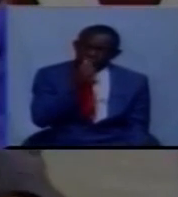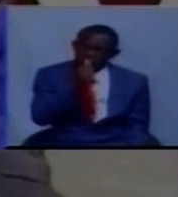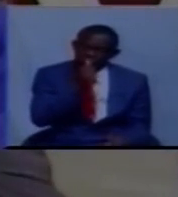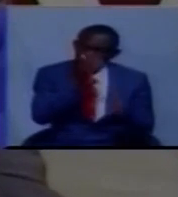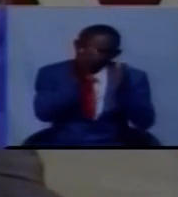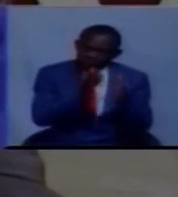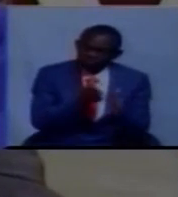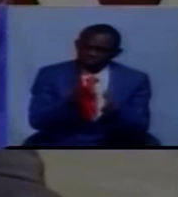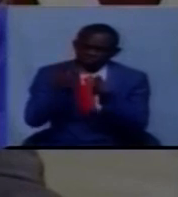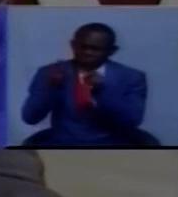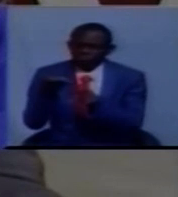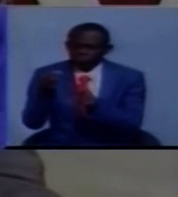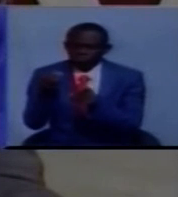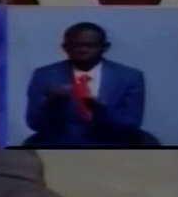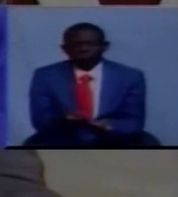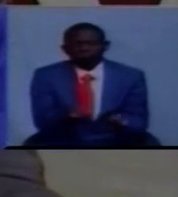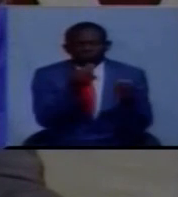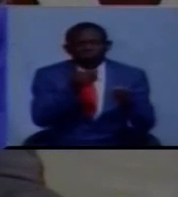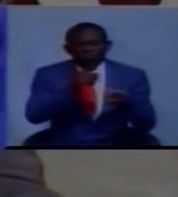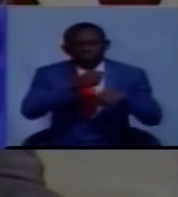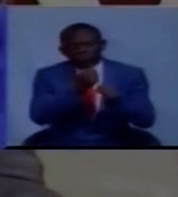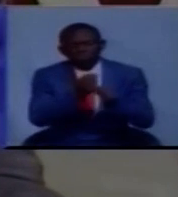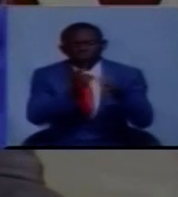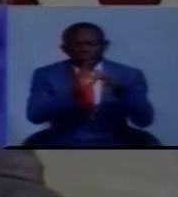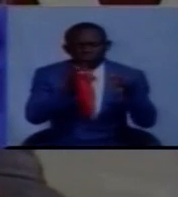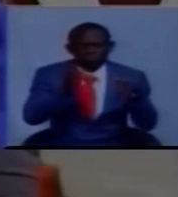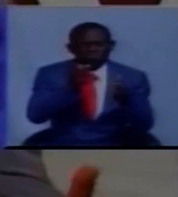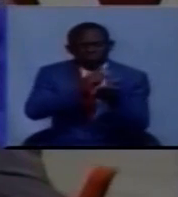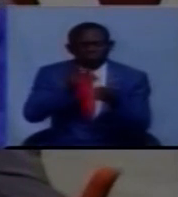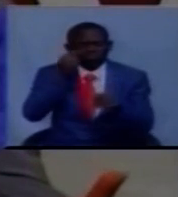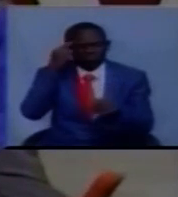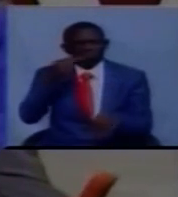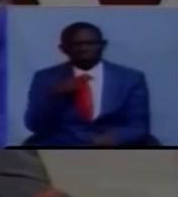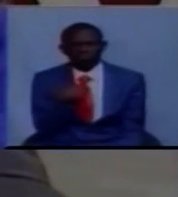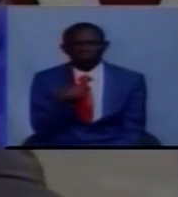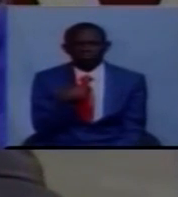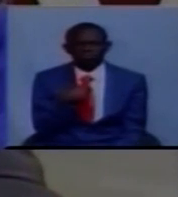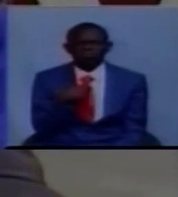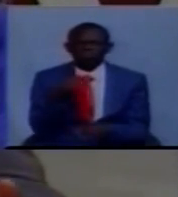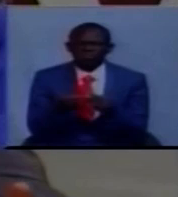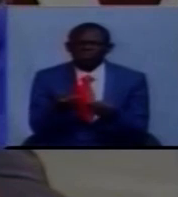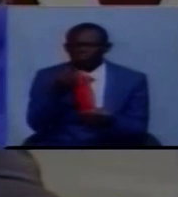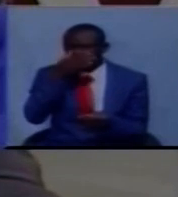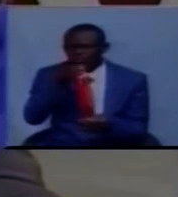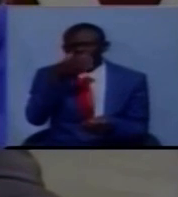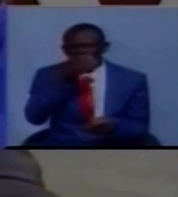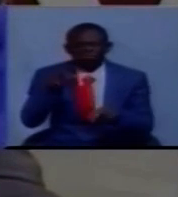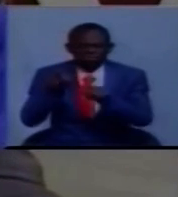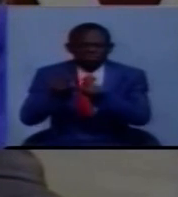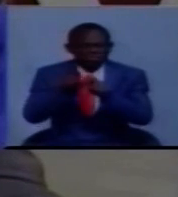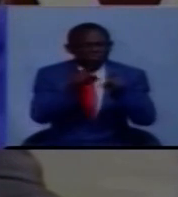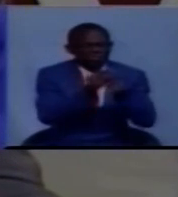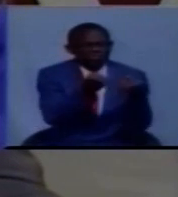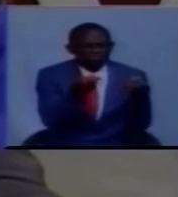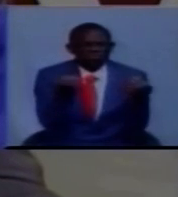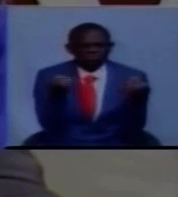ministry is corrupt, no. There could be, I think it's 1 out of 100 or something of that sort.